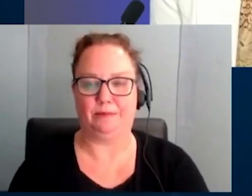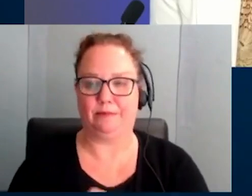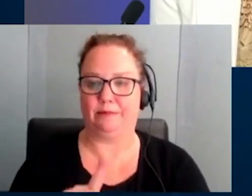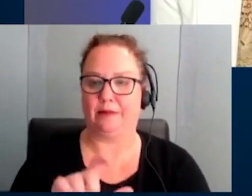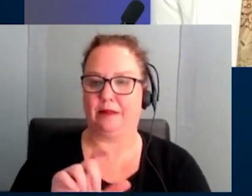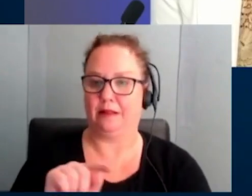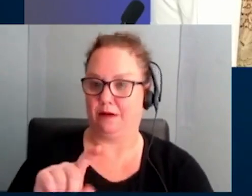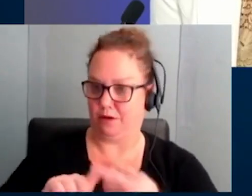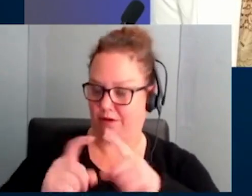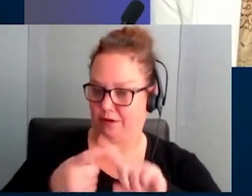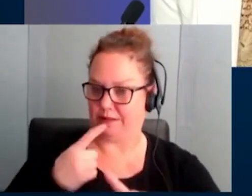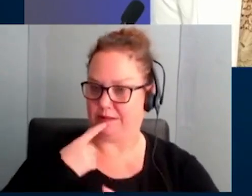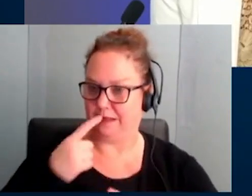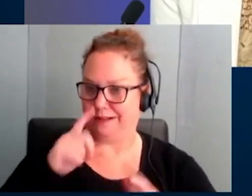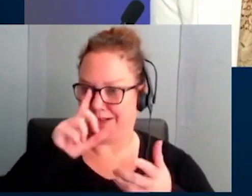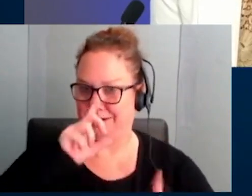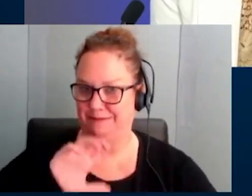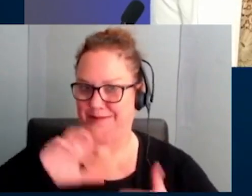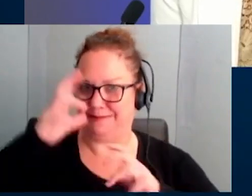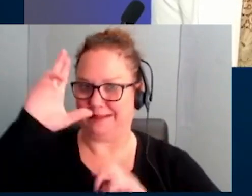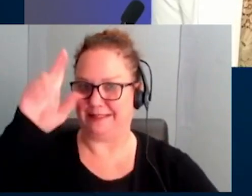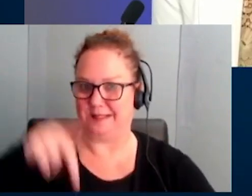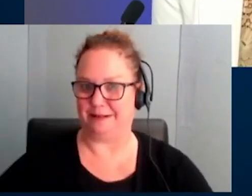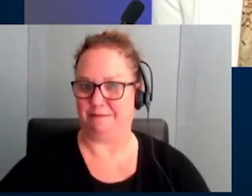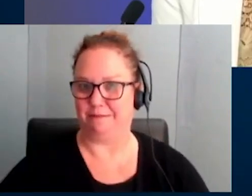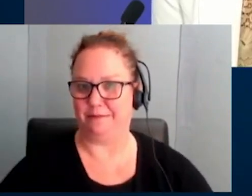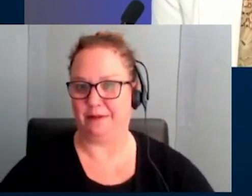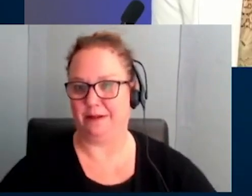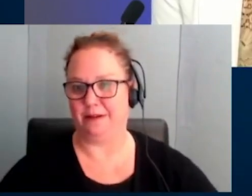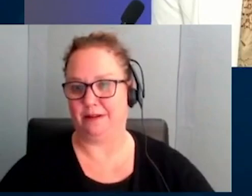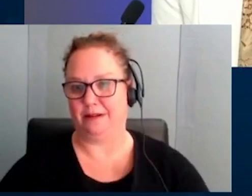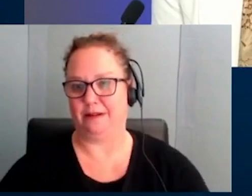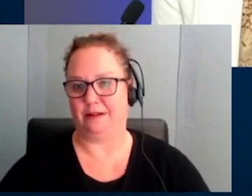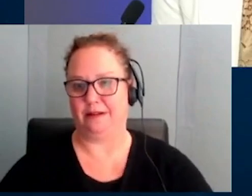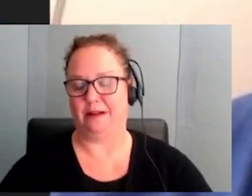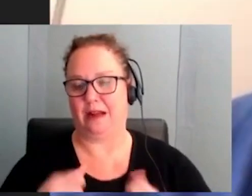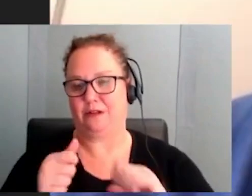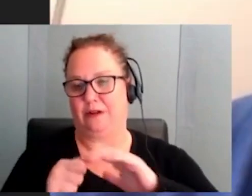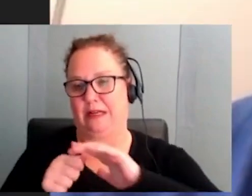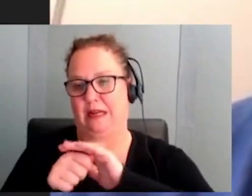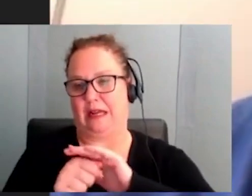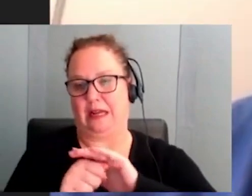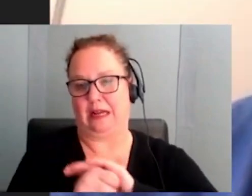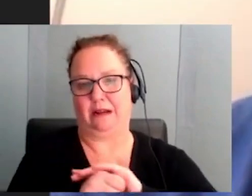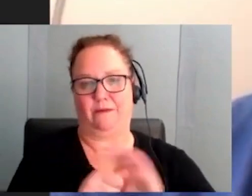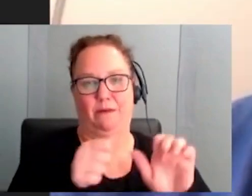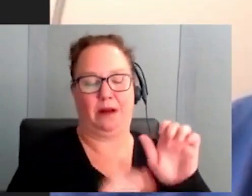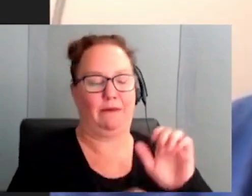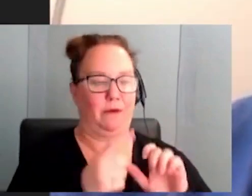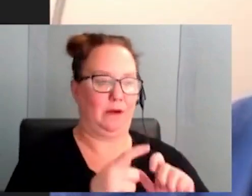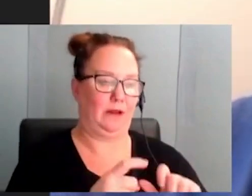telling you were messing up? I mean, no, I tried to hide it from everybody as much as possible.